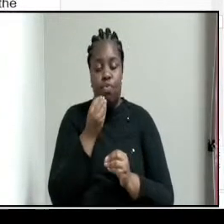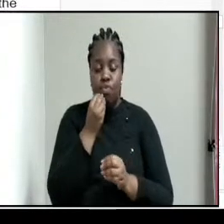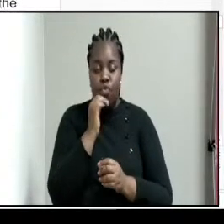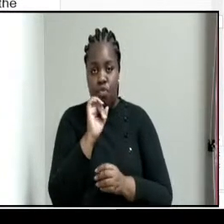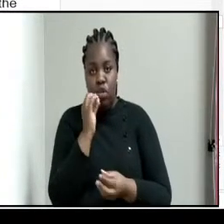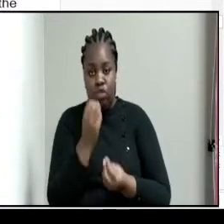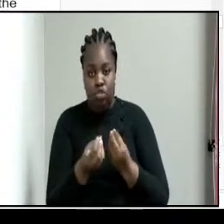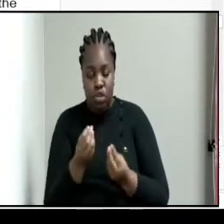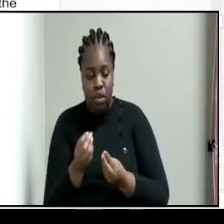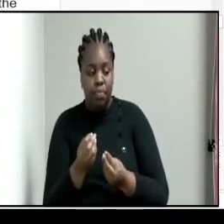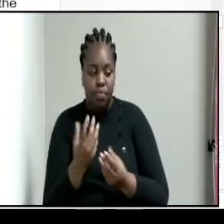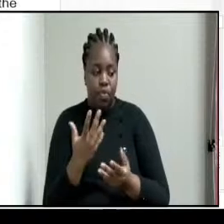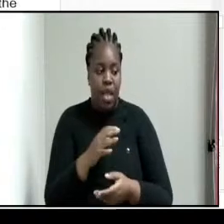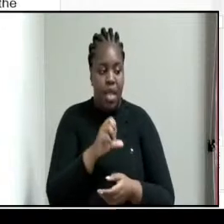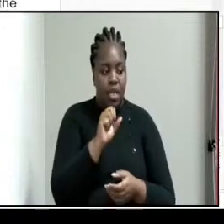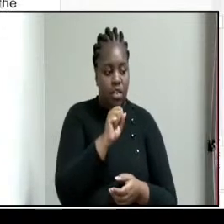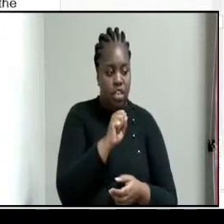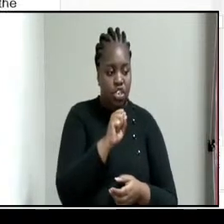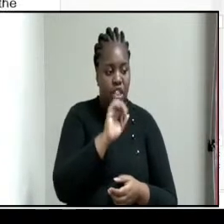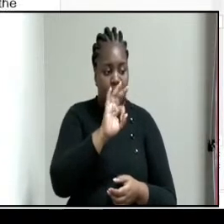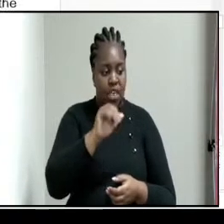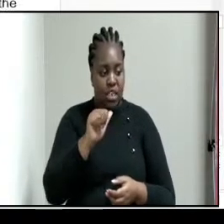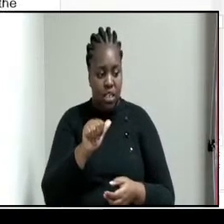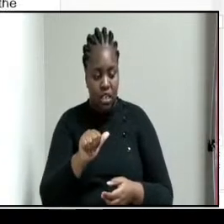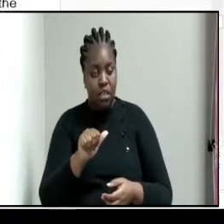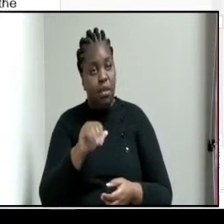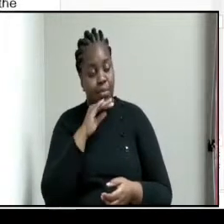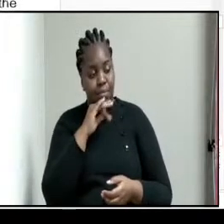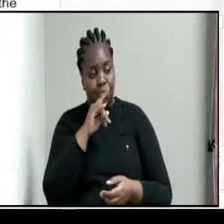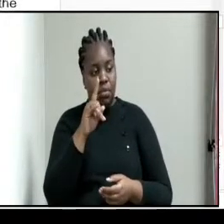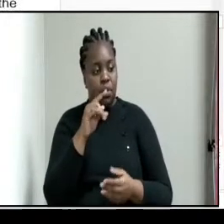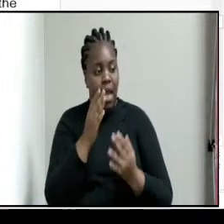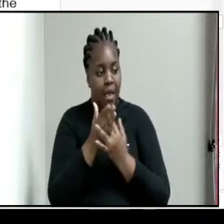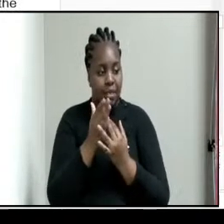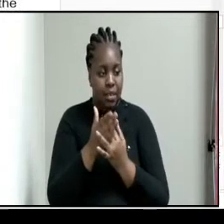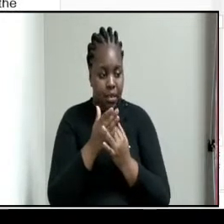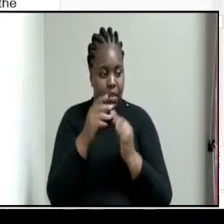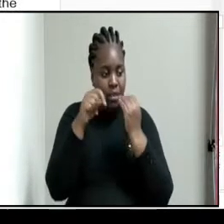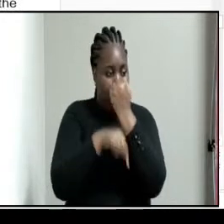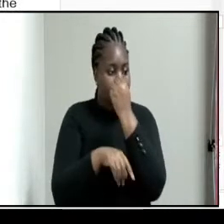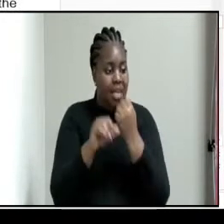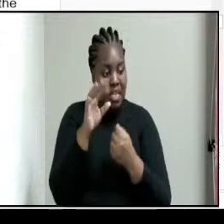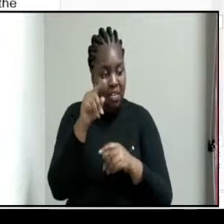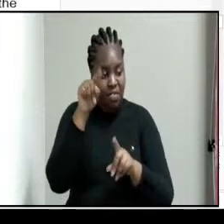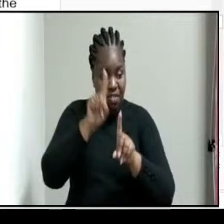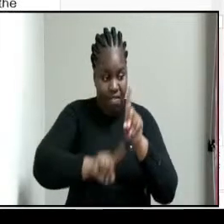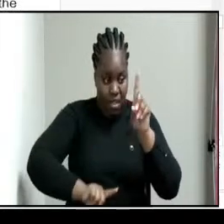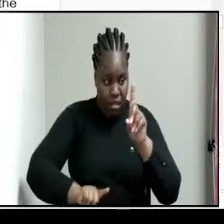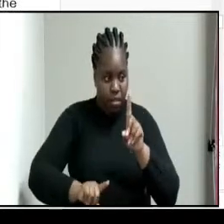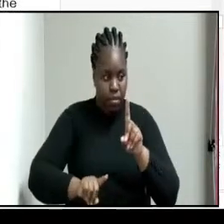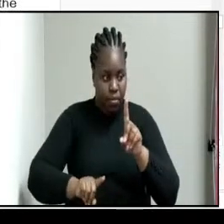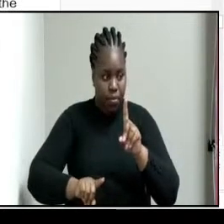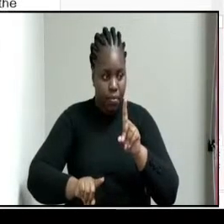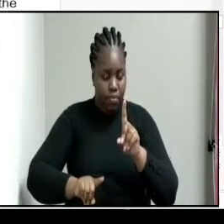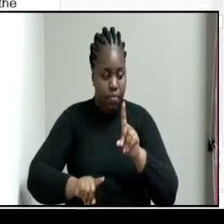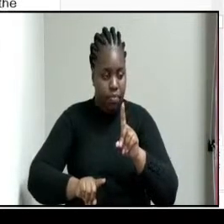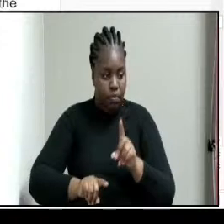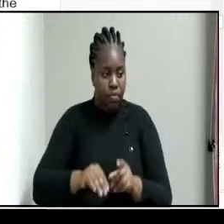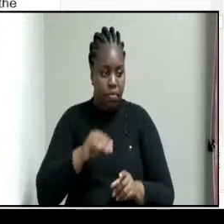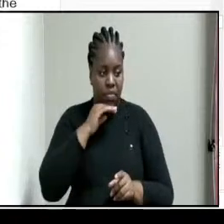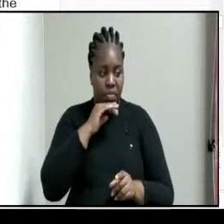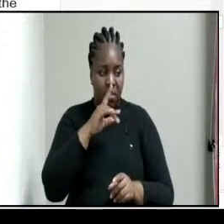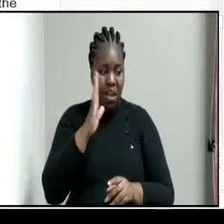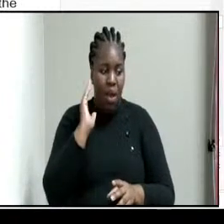be subjected to Section 36 limitation to assess indeed if the state has failed in its obligations. And thus